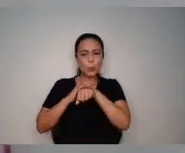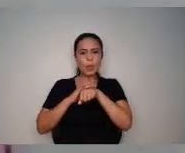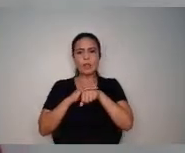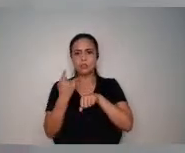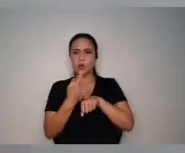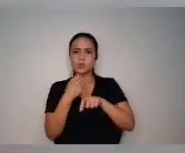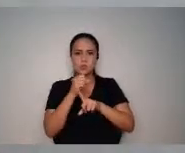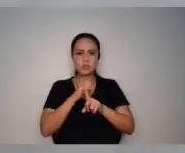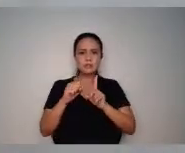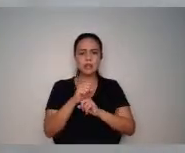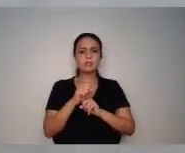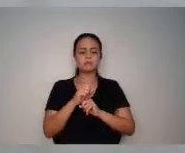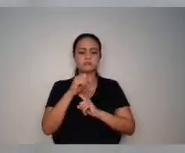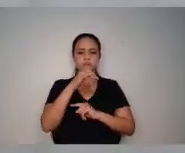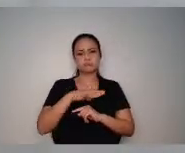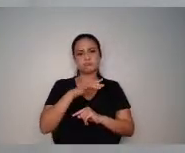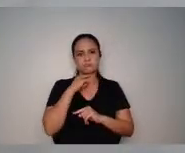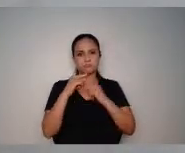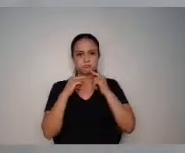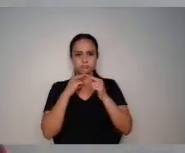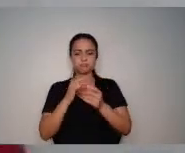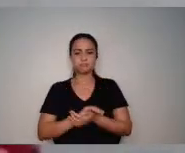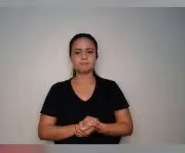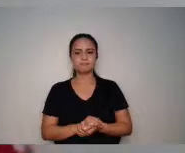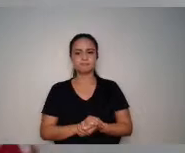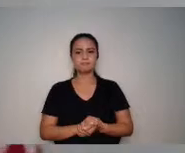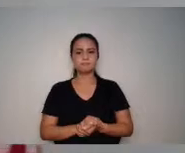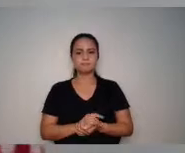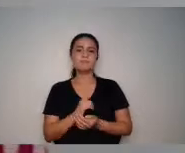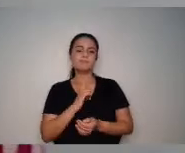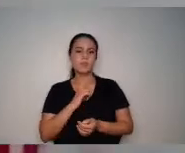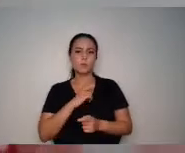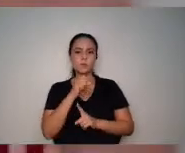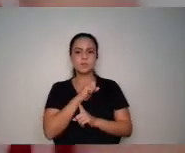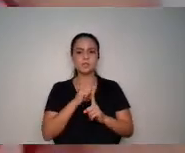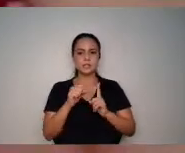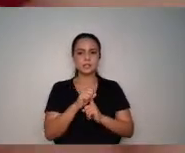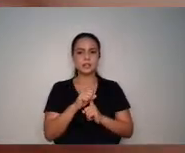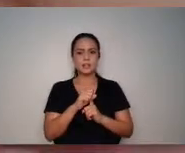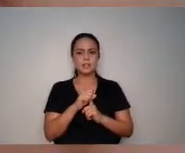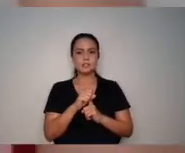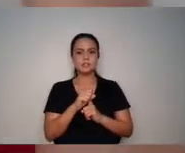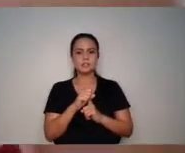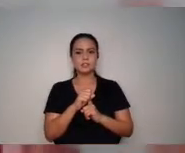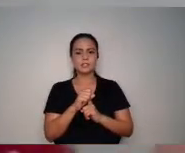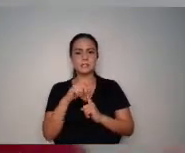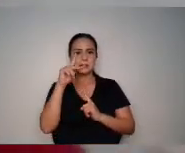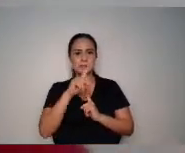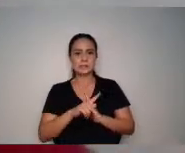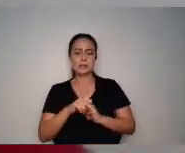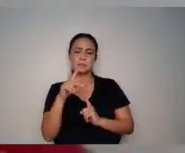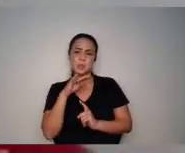to get a society sicker and sicker. We'll have